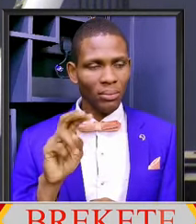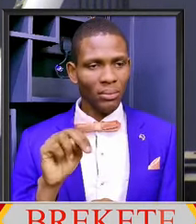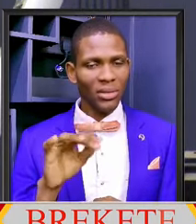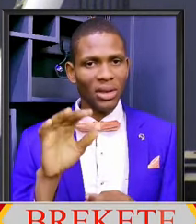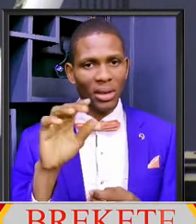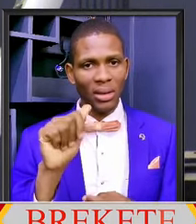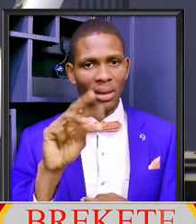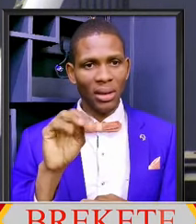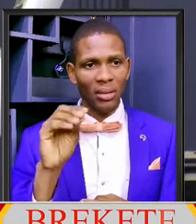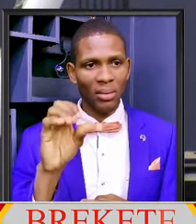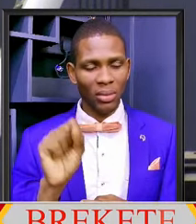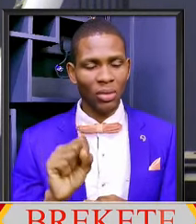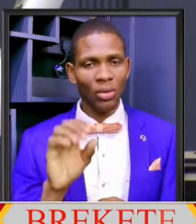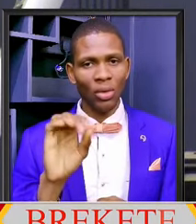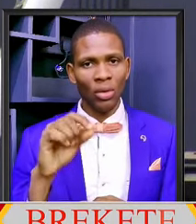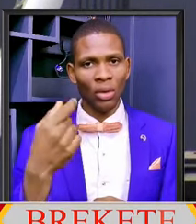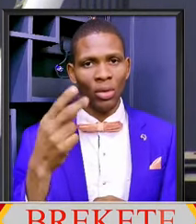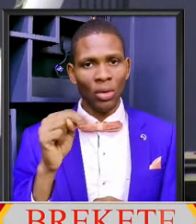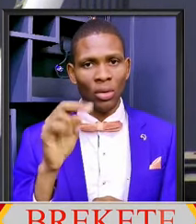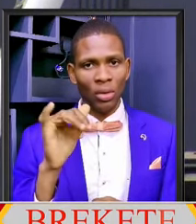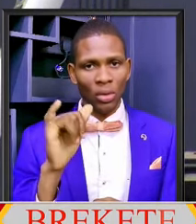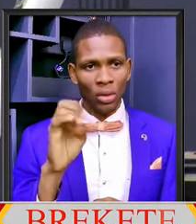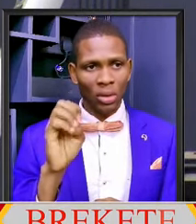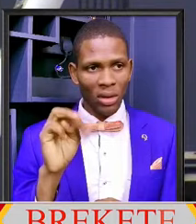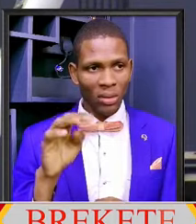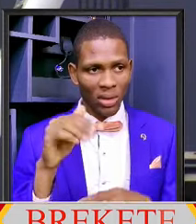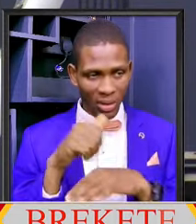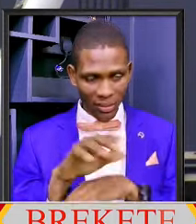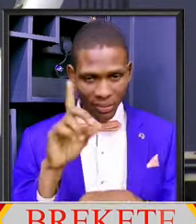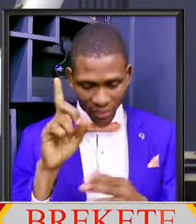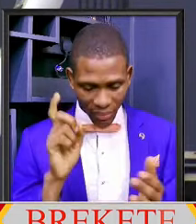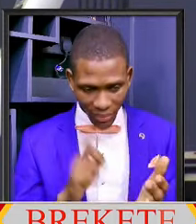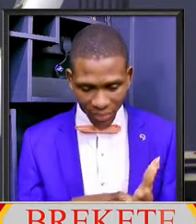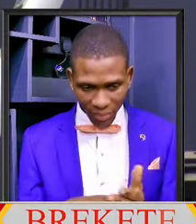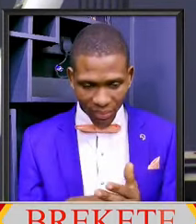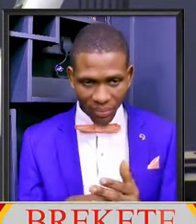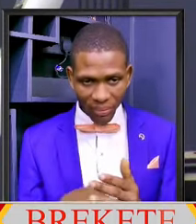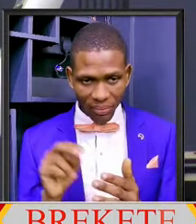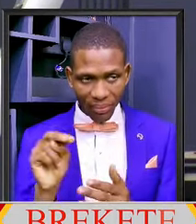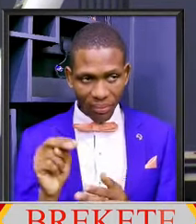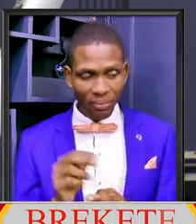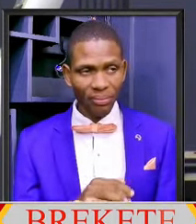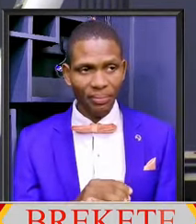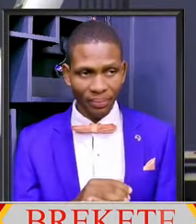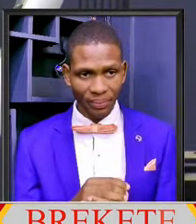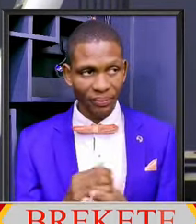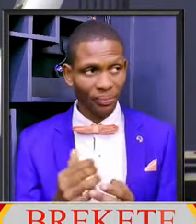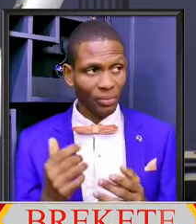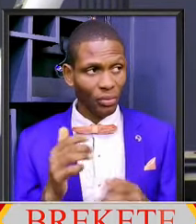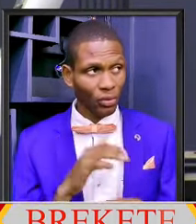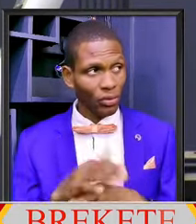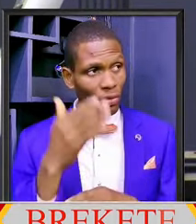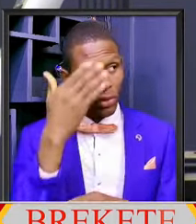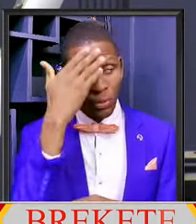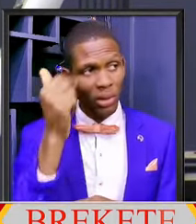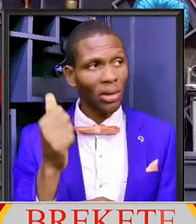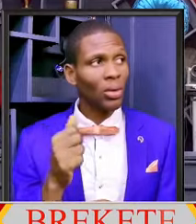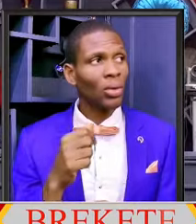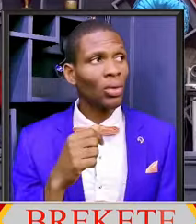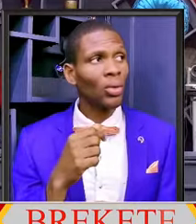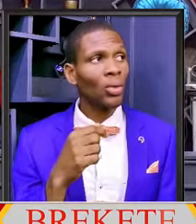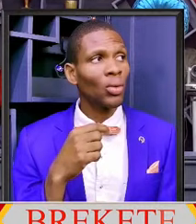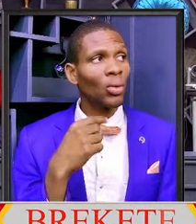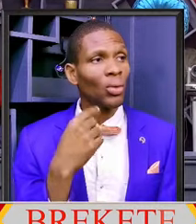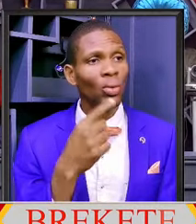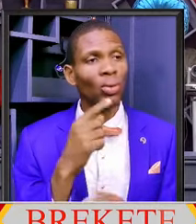Amos Ogun Yemi, he sent 1,000 naira. Make una no forget who